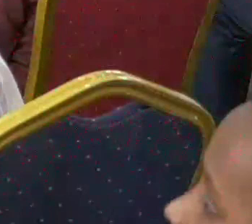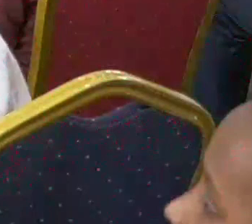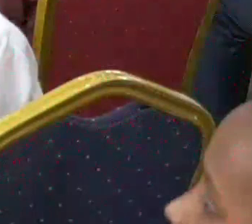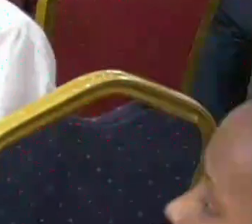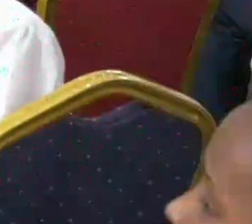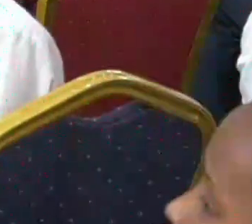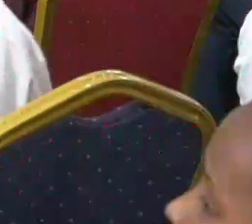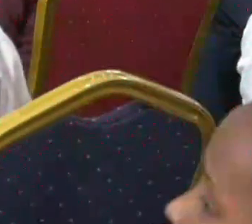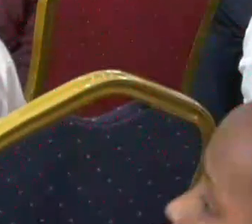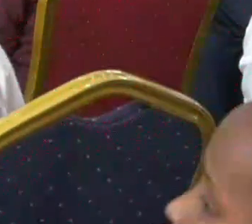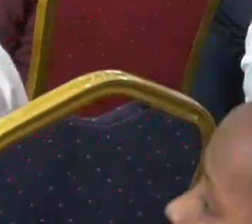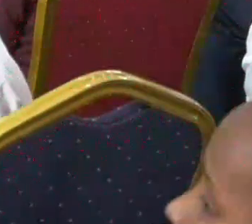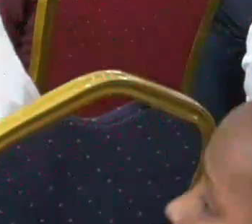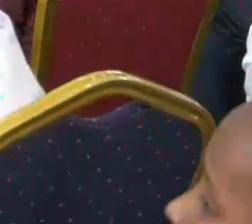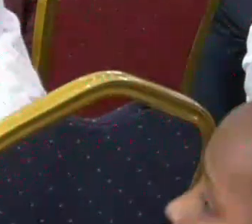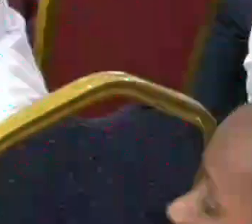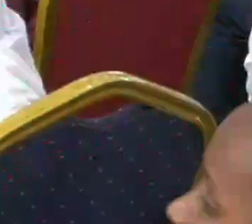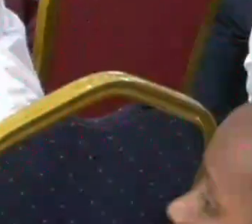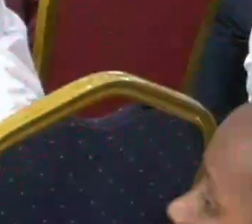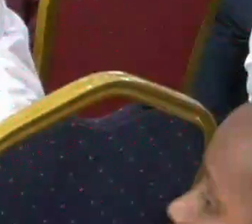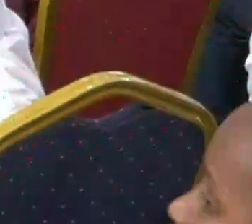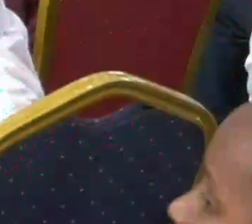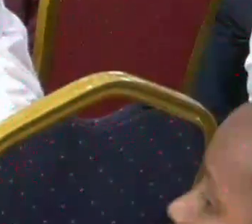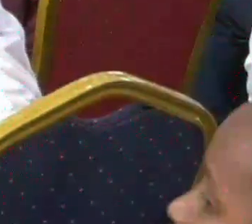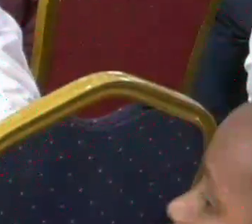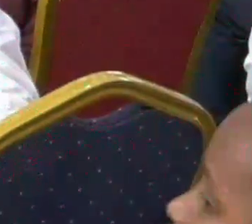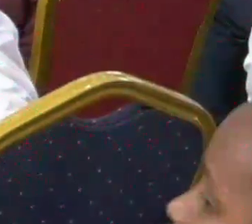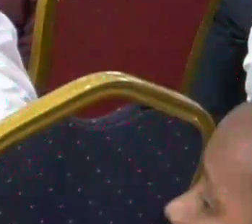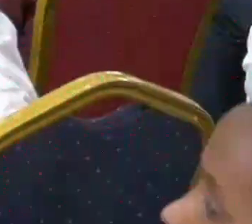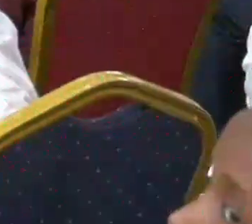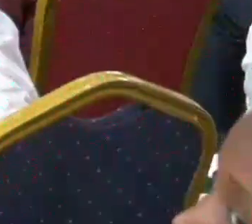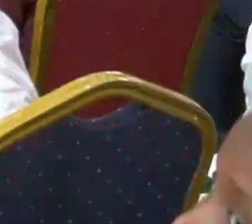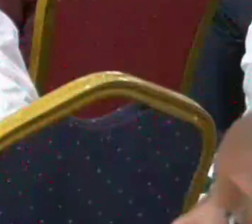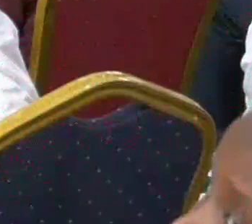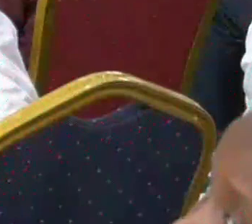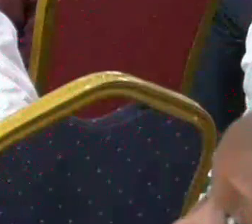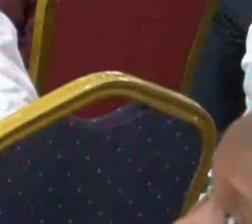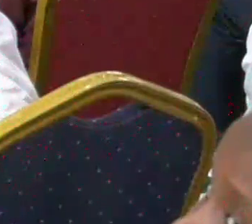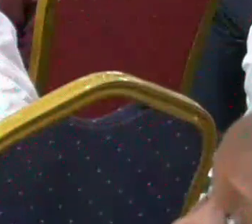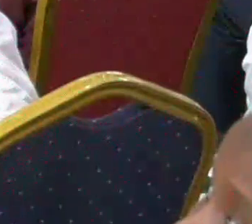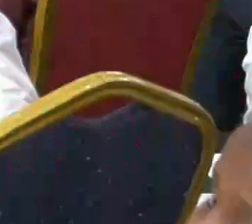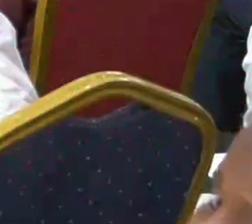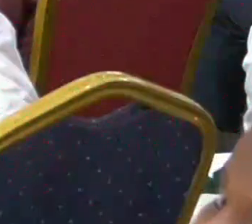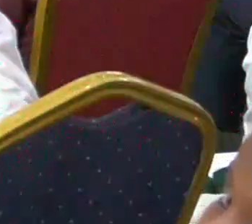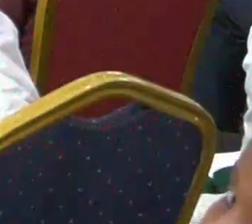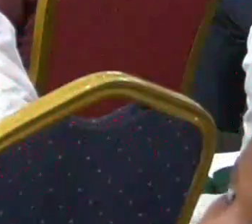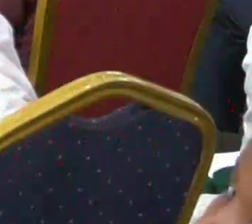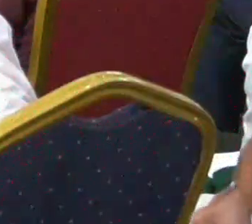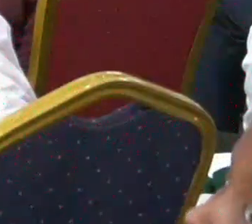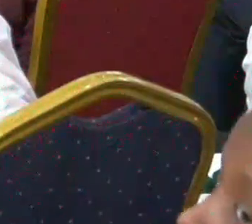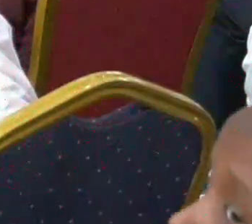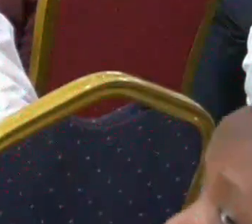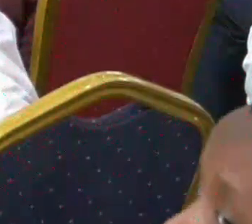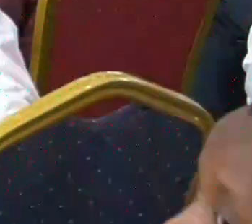Right. Because we have a team that is going to train us about taxation and also about his